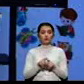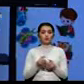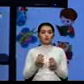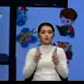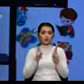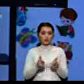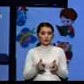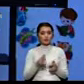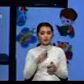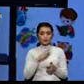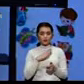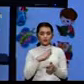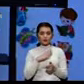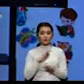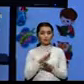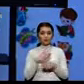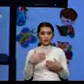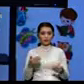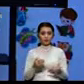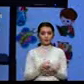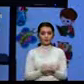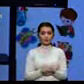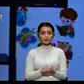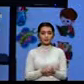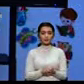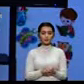rozi bo'ldilarmi? Albatta yo'q.